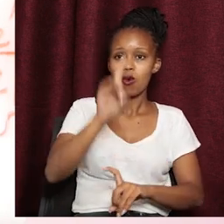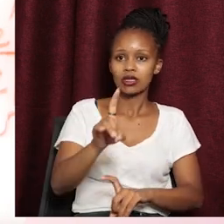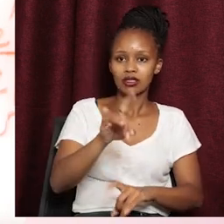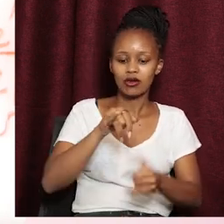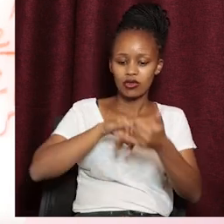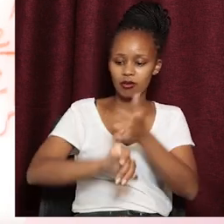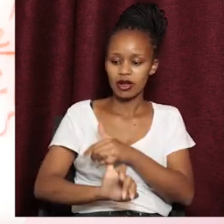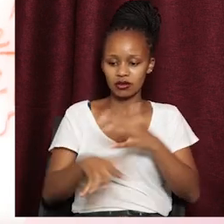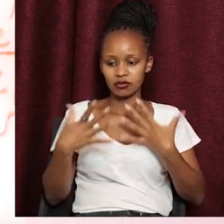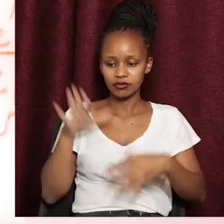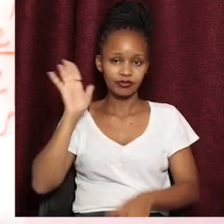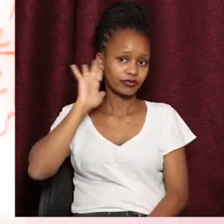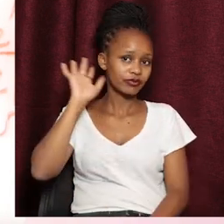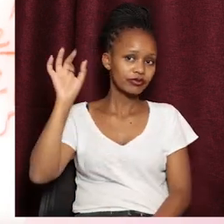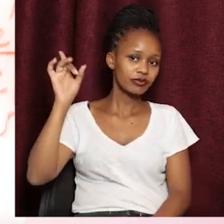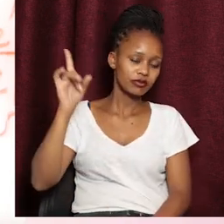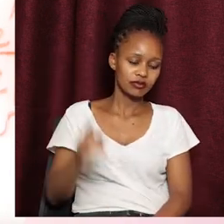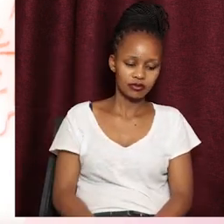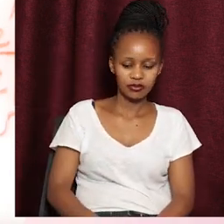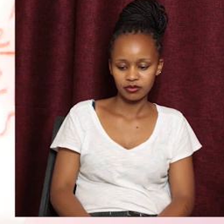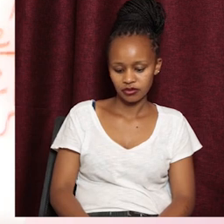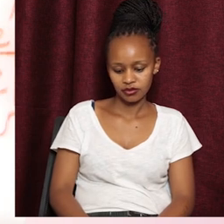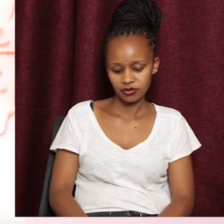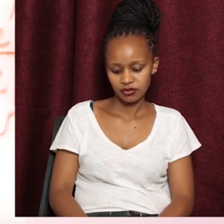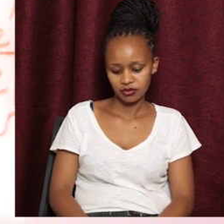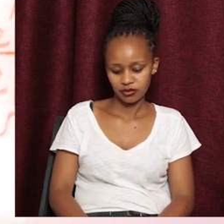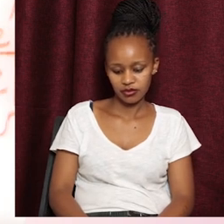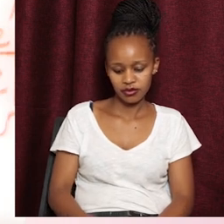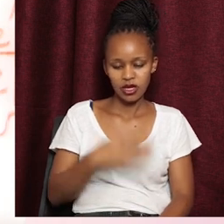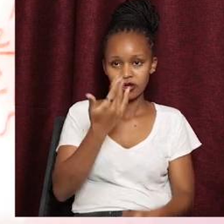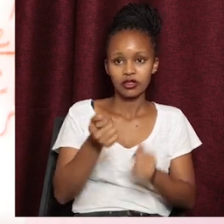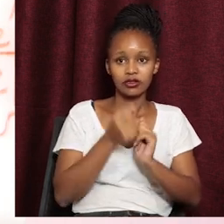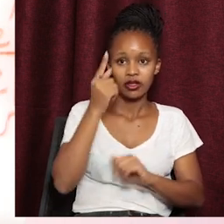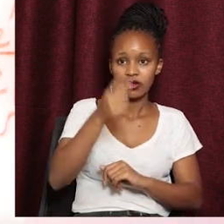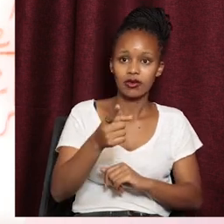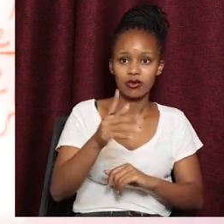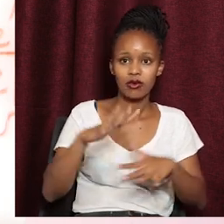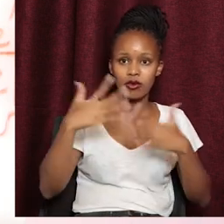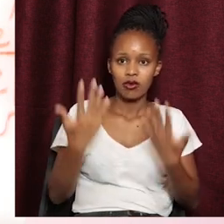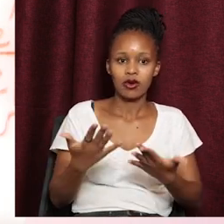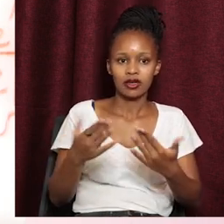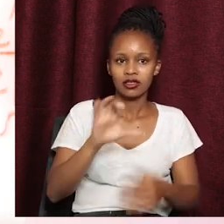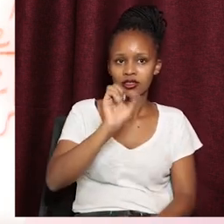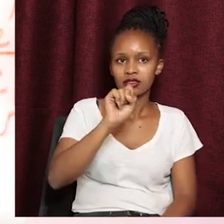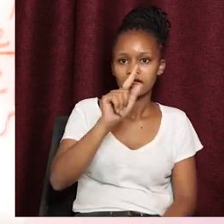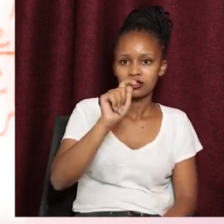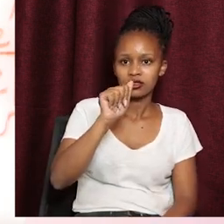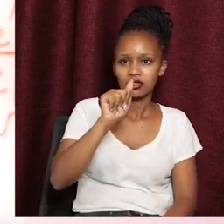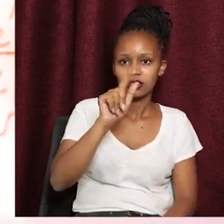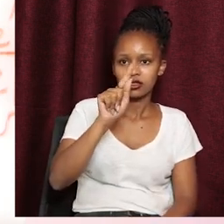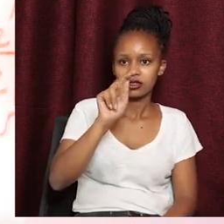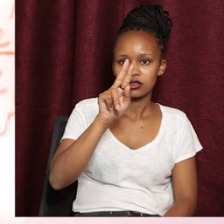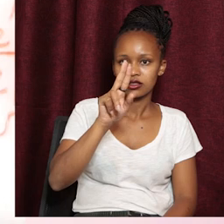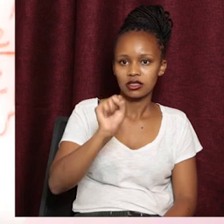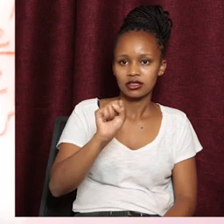me. If your children are still with you, what is the status of your relationship?